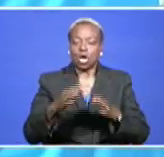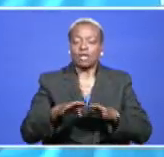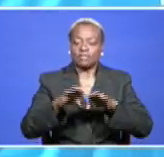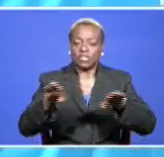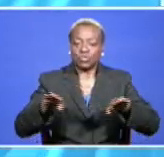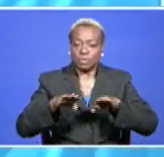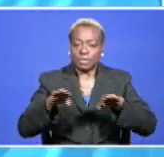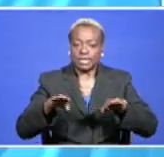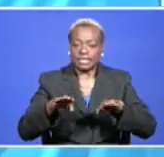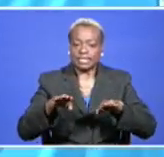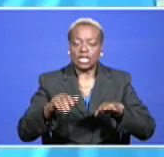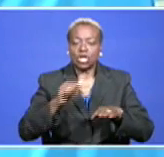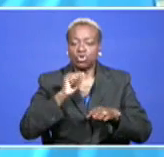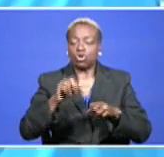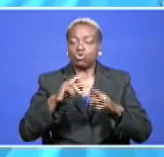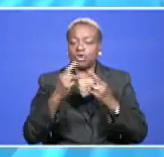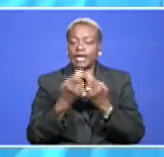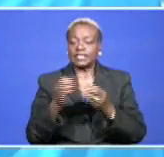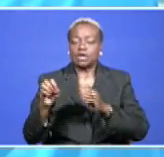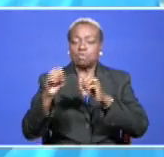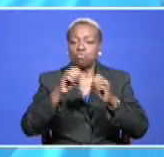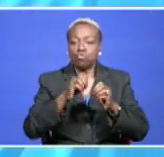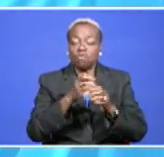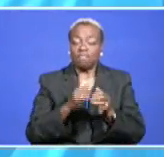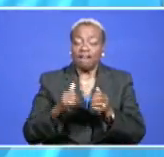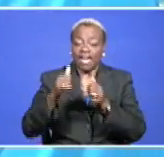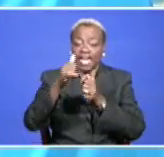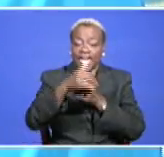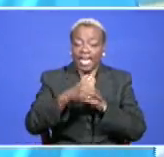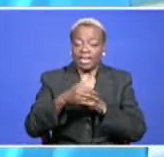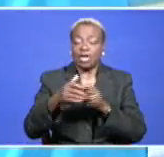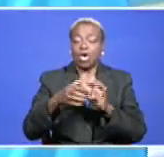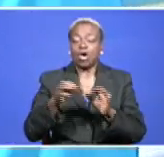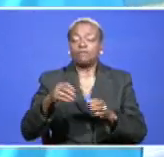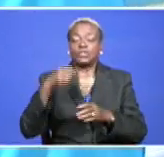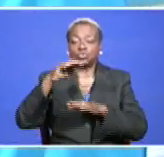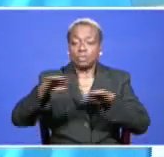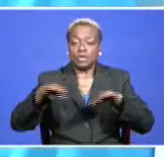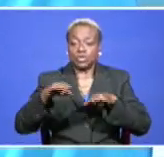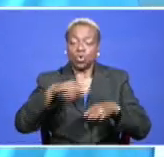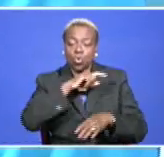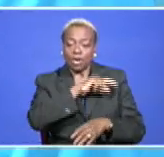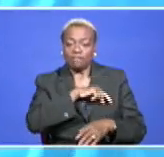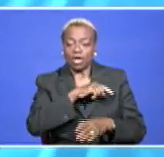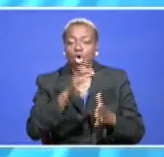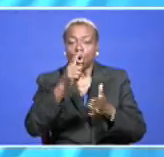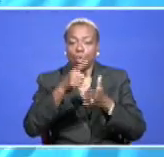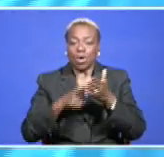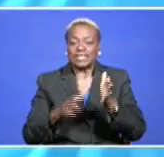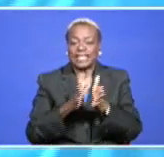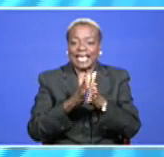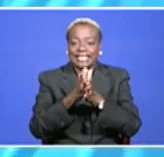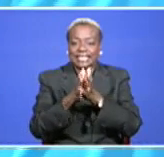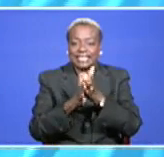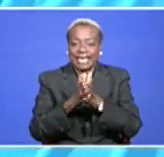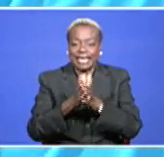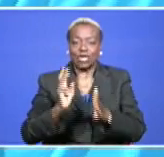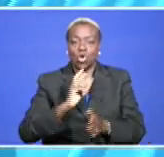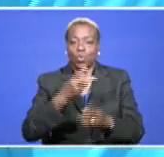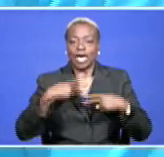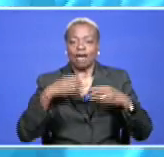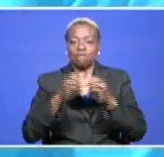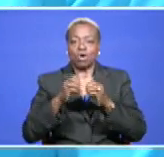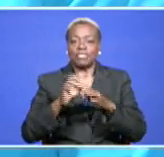top two actually move ahead of swimmers who had previously qualified. What is so exciting about tonight is that we have more than